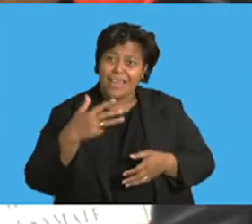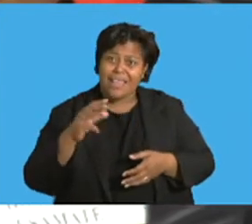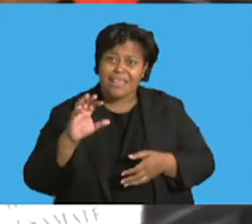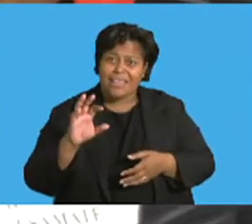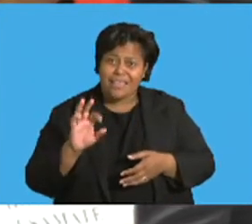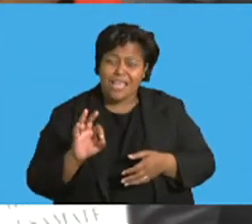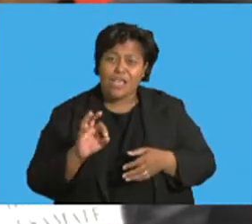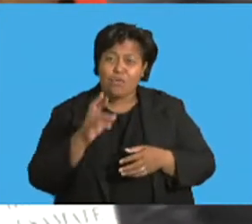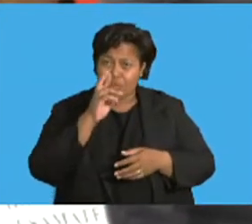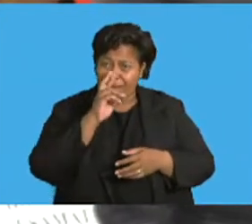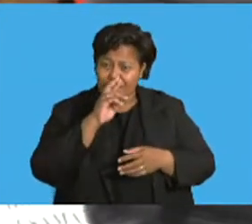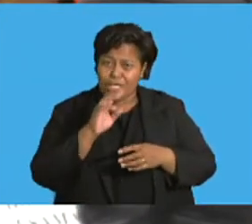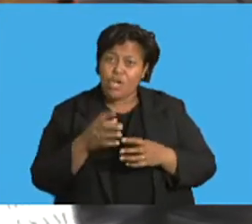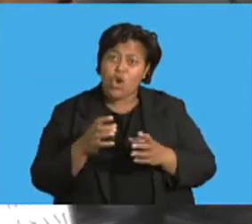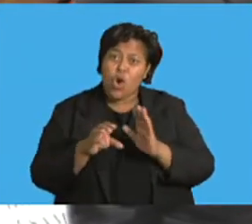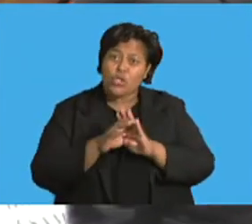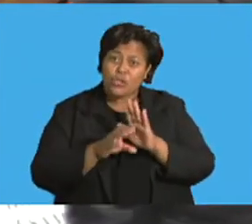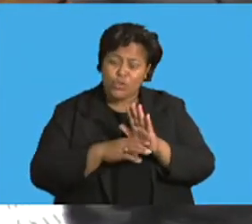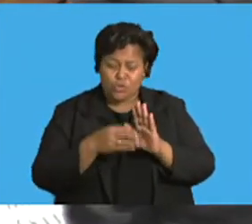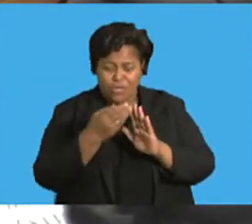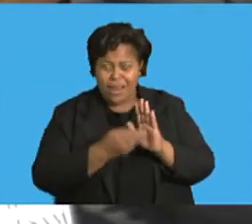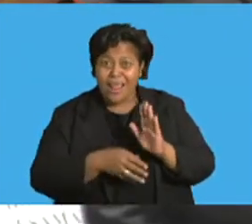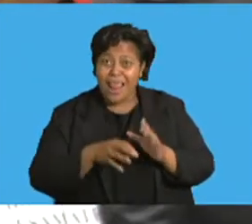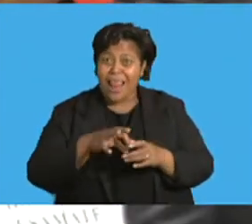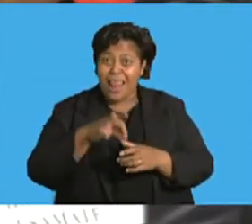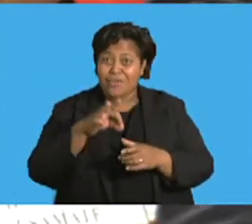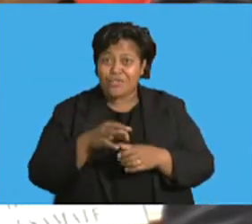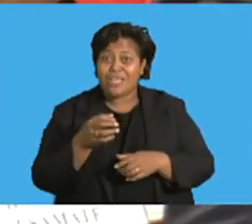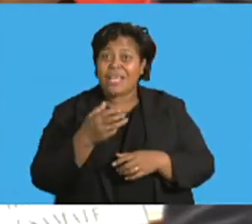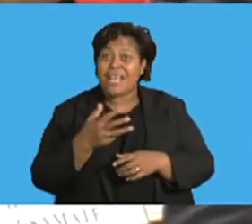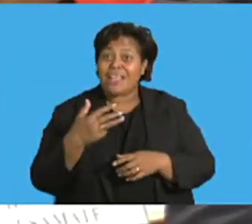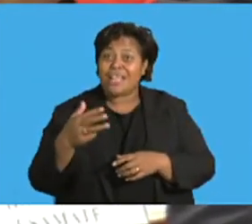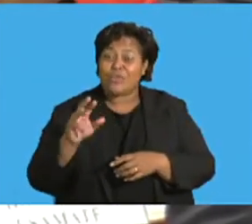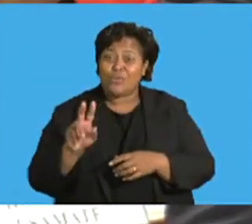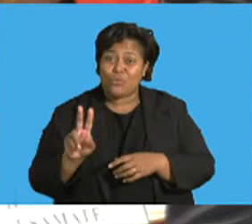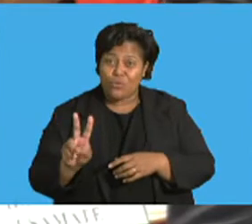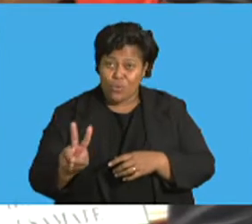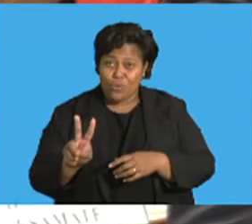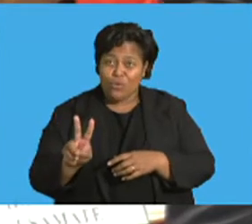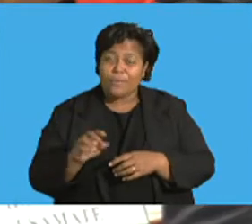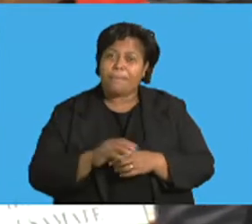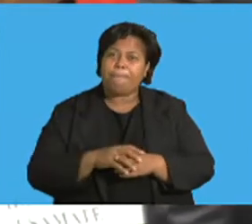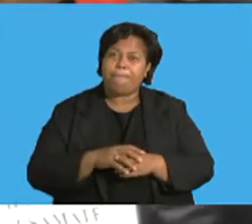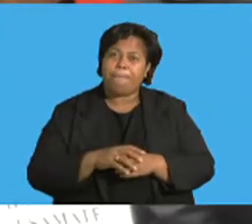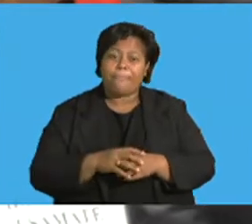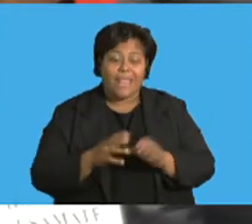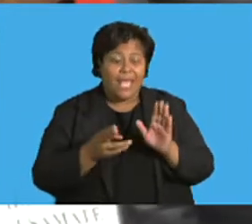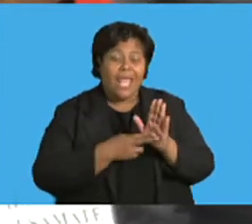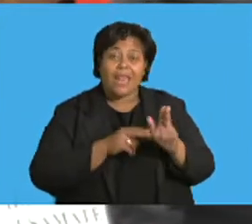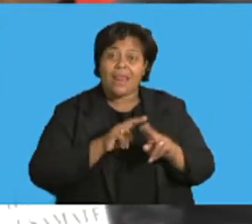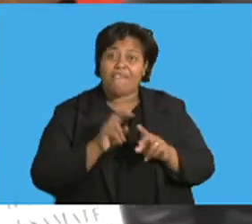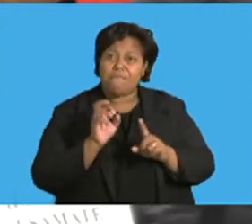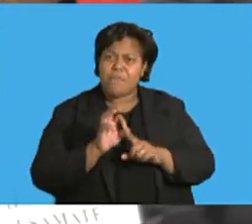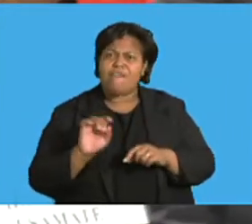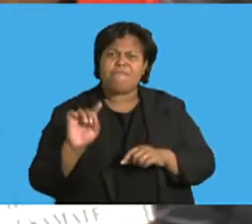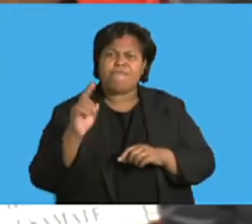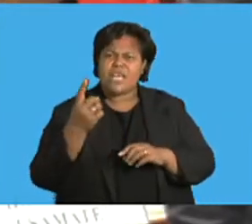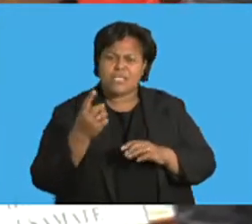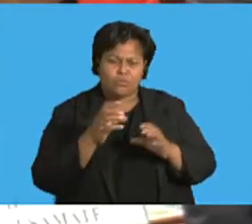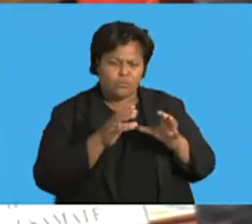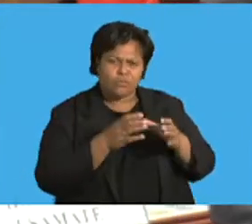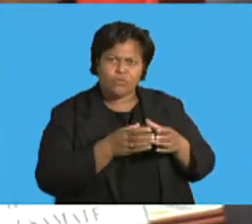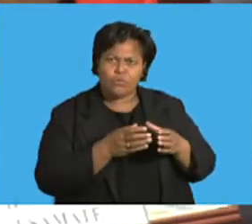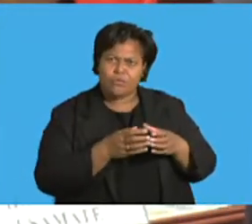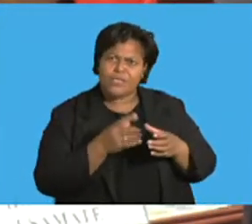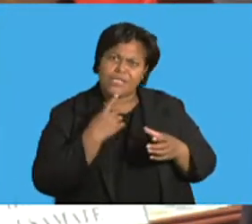skewed constitution, they had election in 1992. The NFP was the first party that said, despite